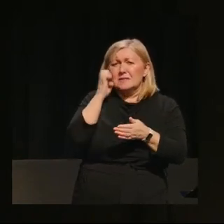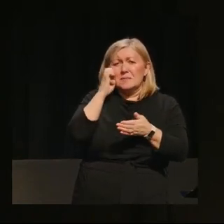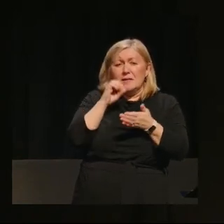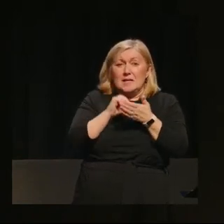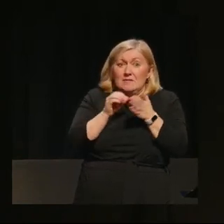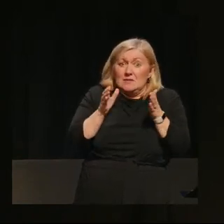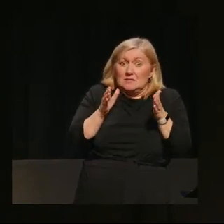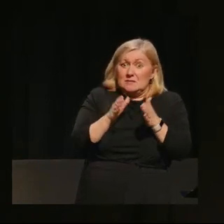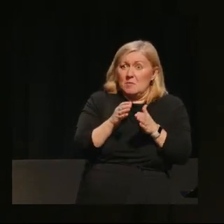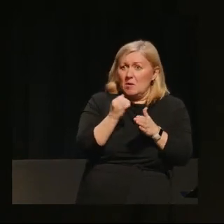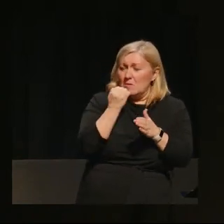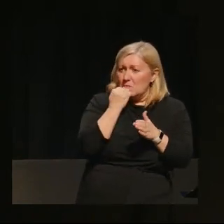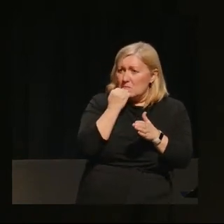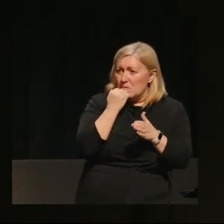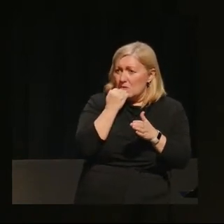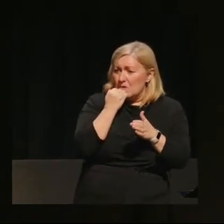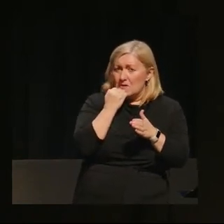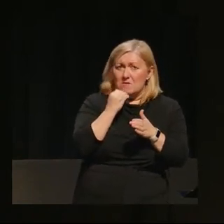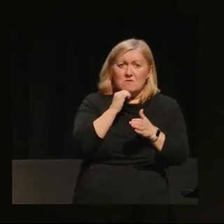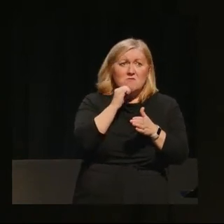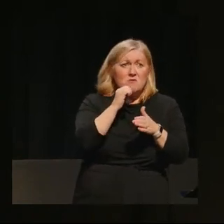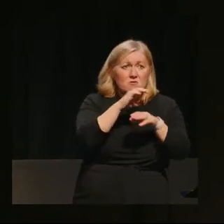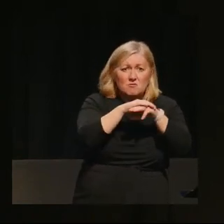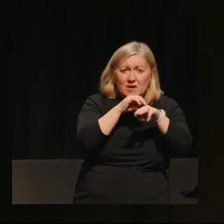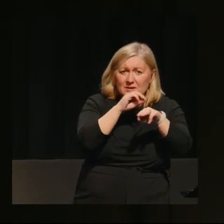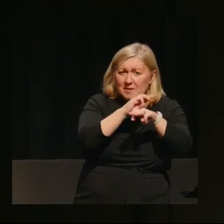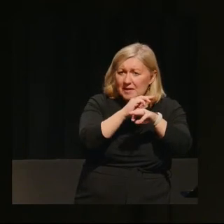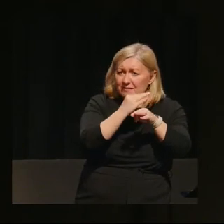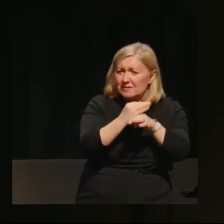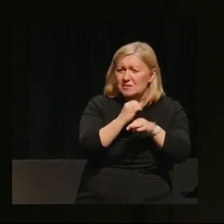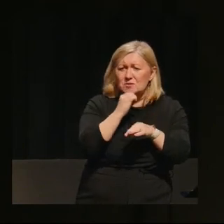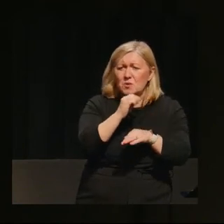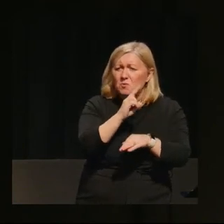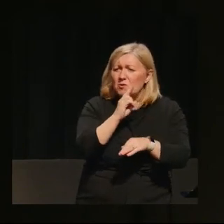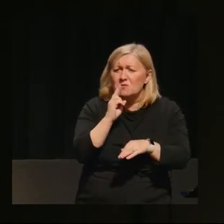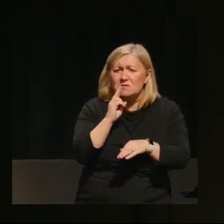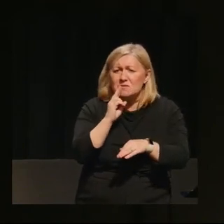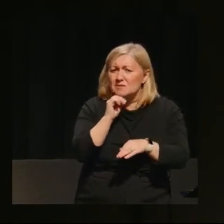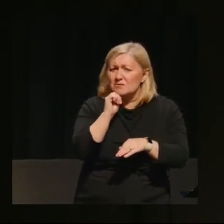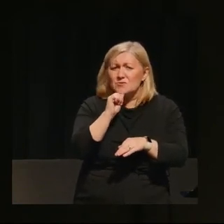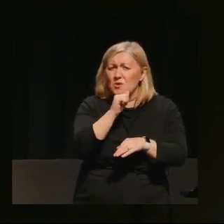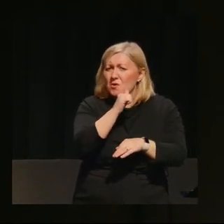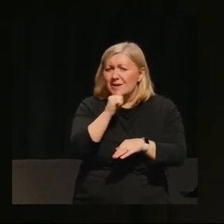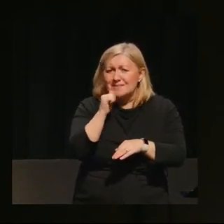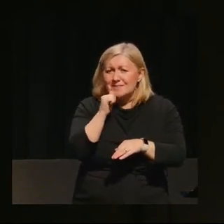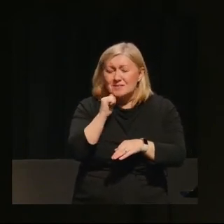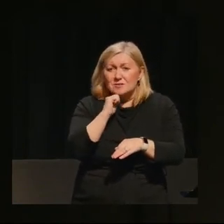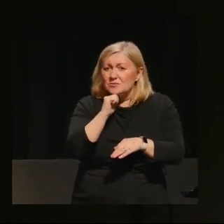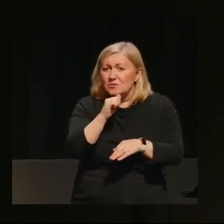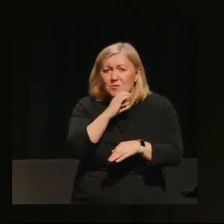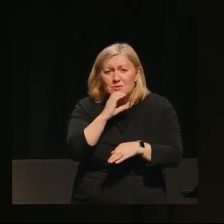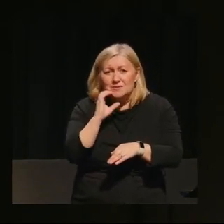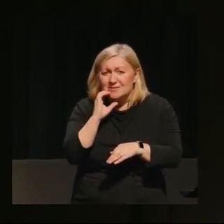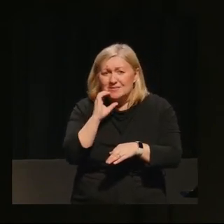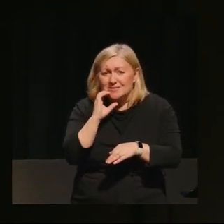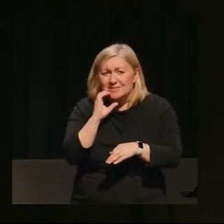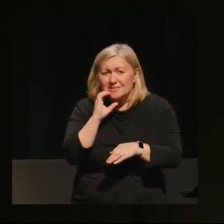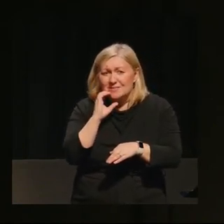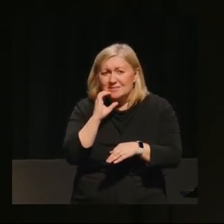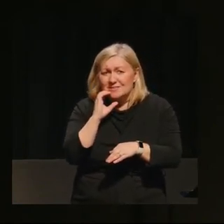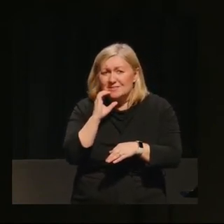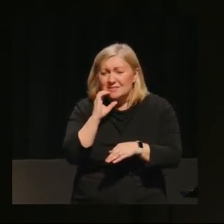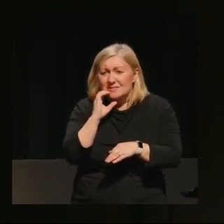side. No grandparents, no uncles, no aunts, no cousins. We have